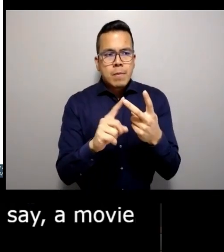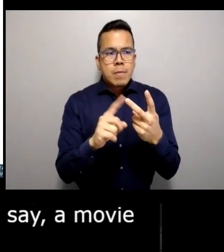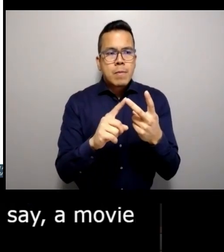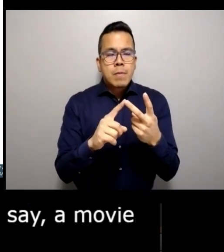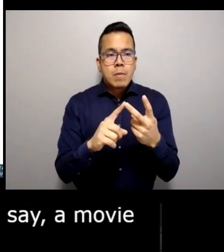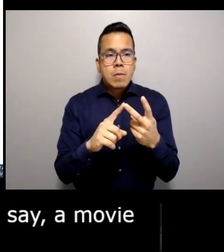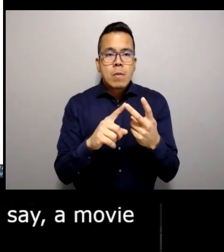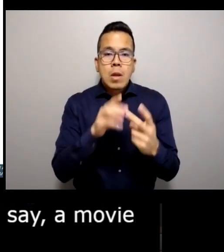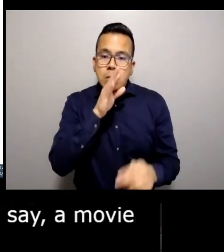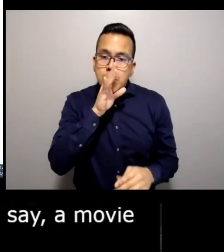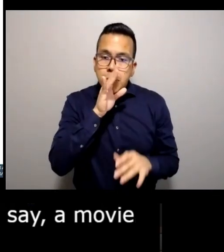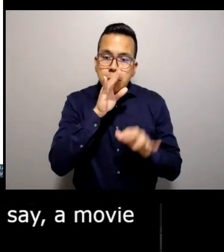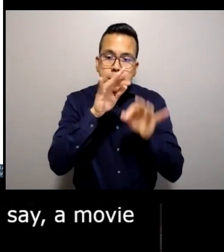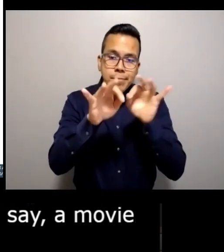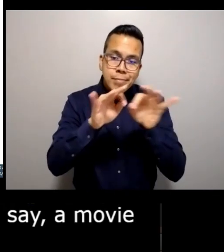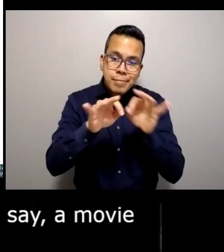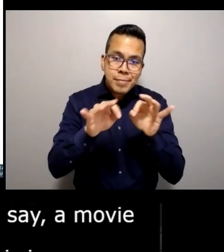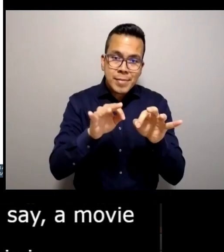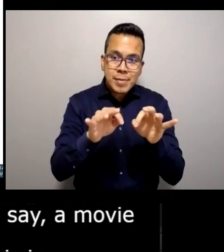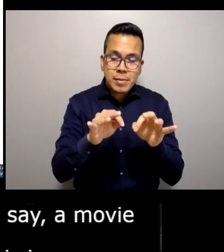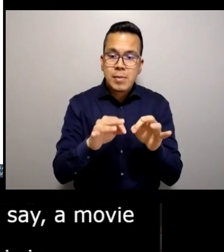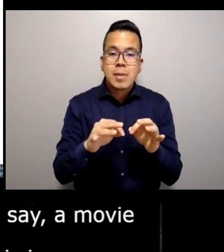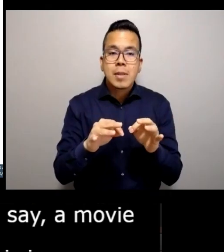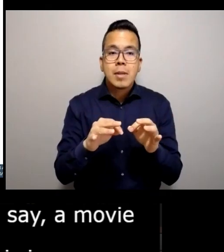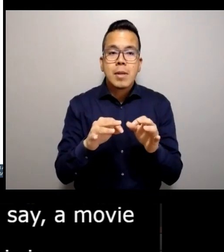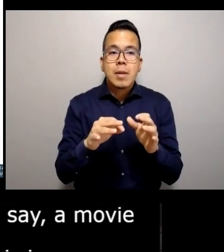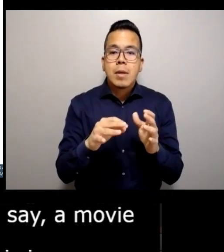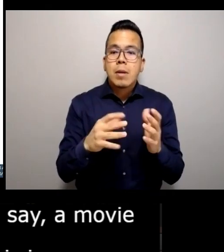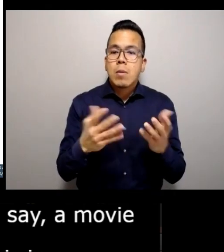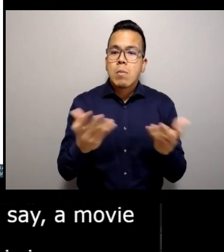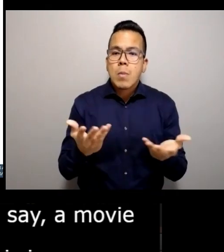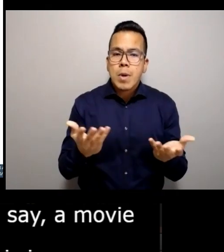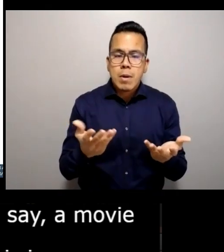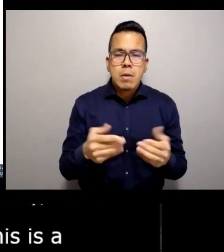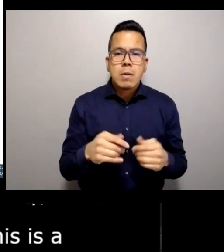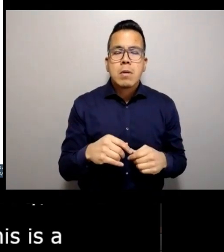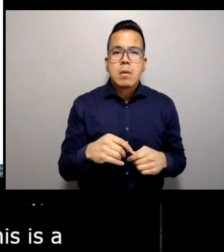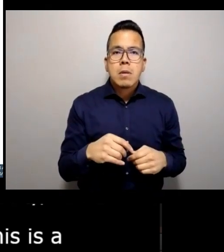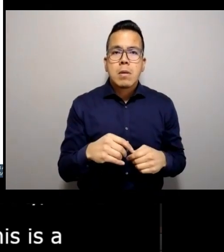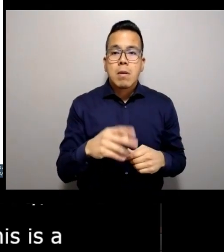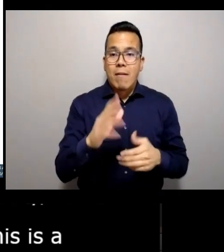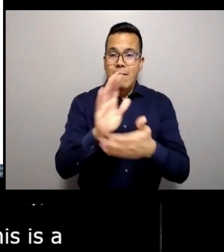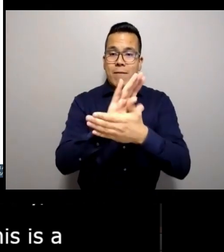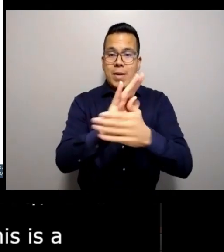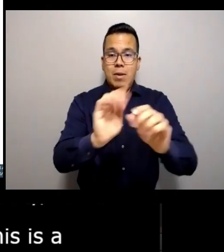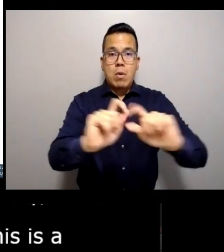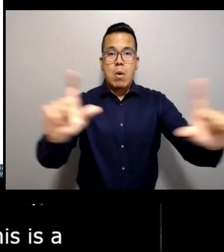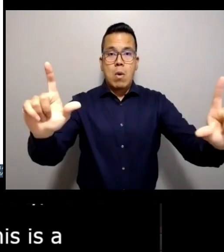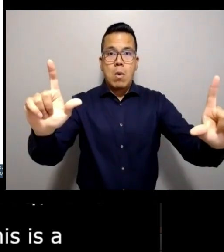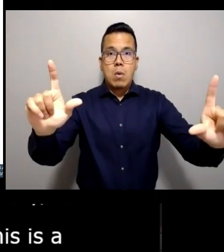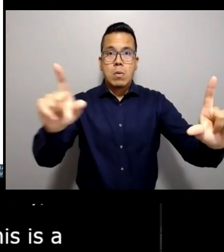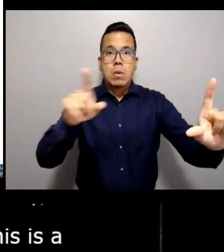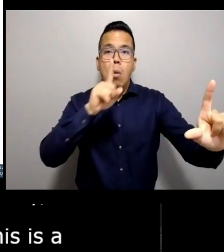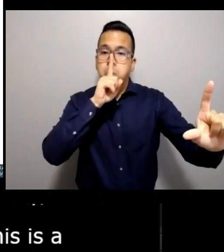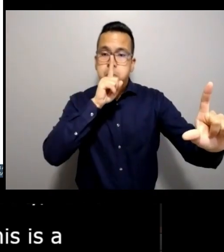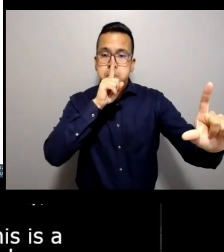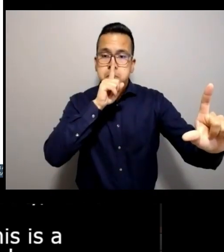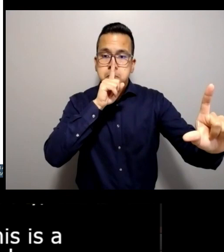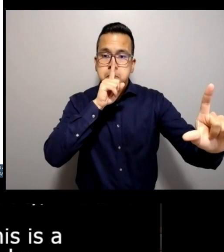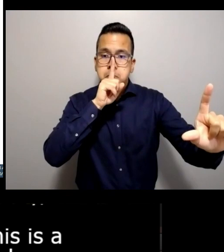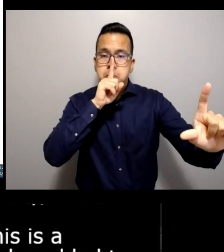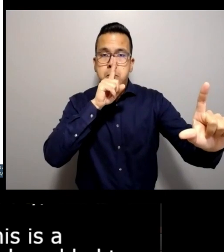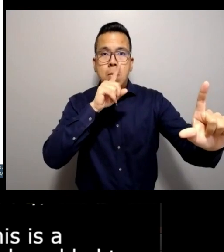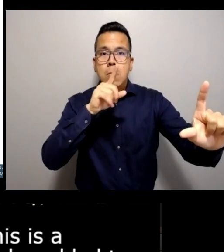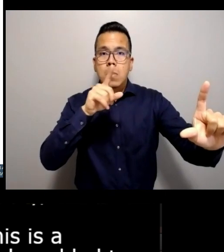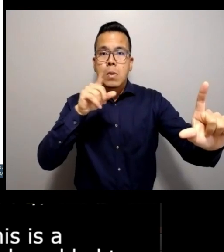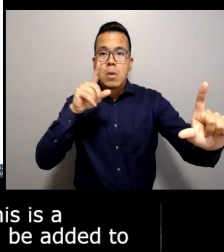is a description of the video's visual elements that can be added to the soundtrack, providing